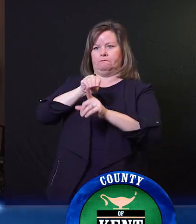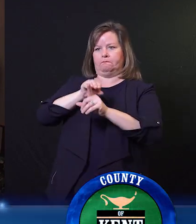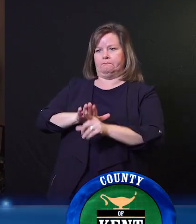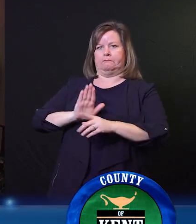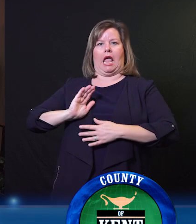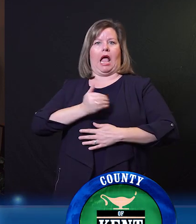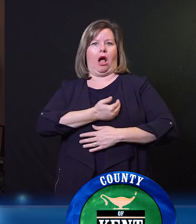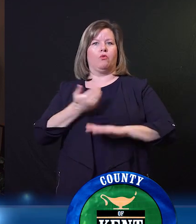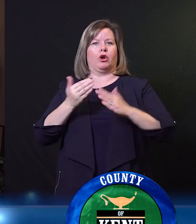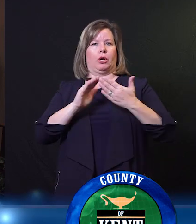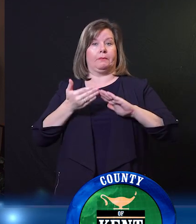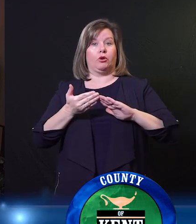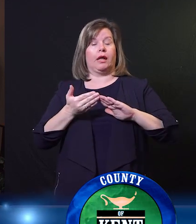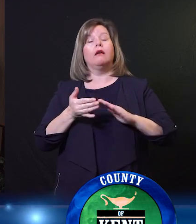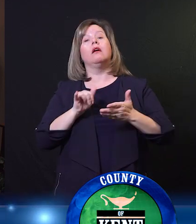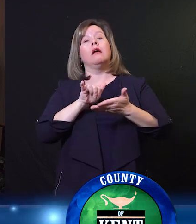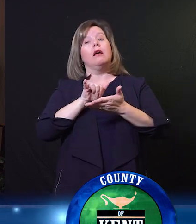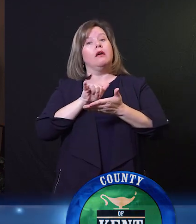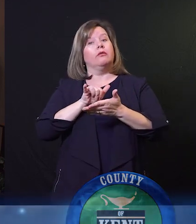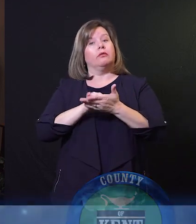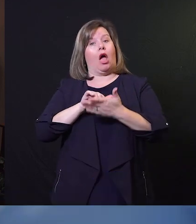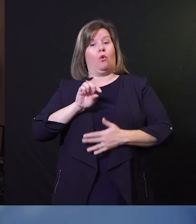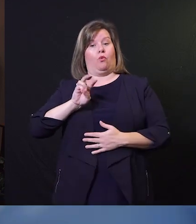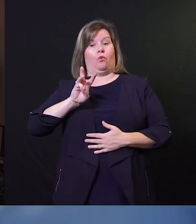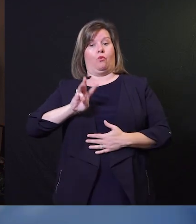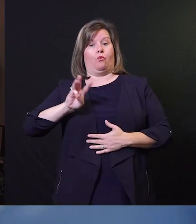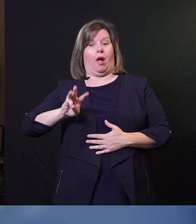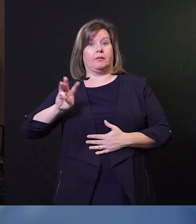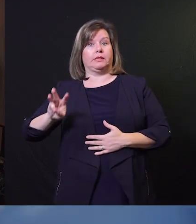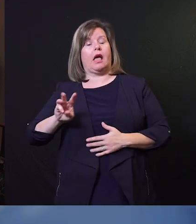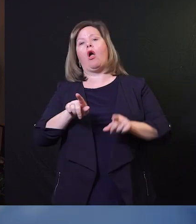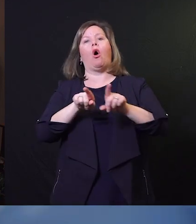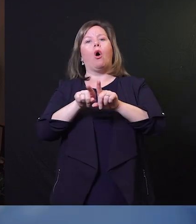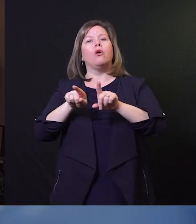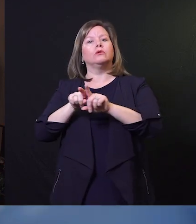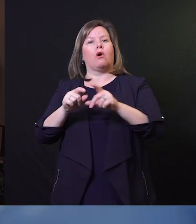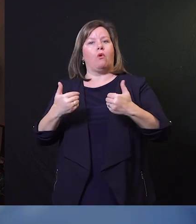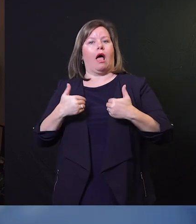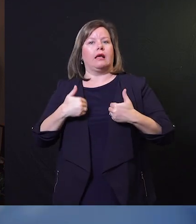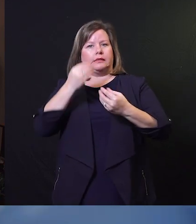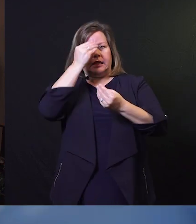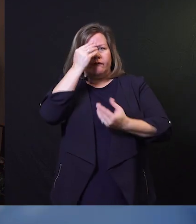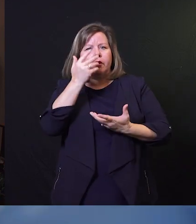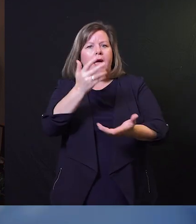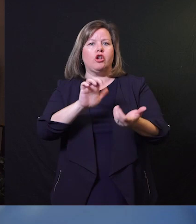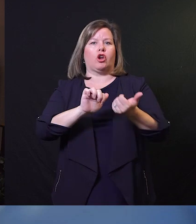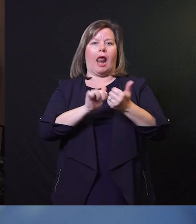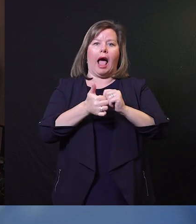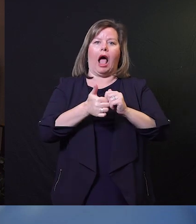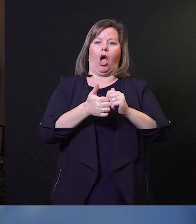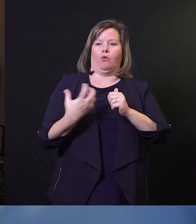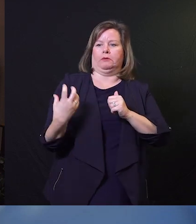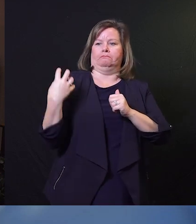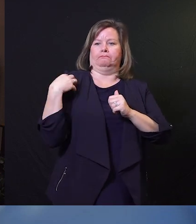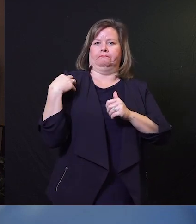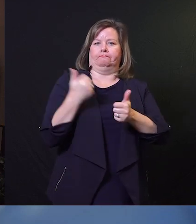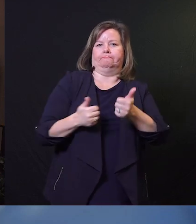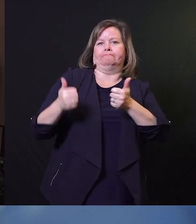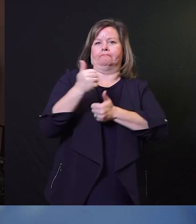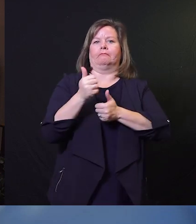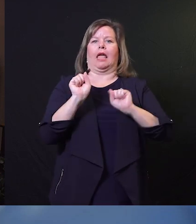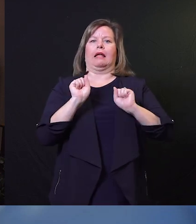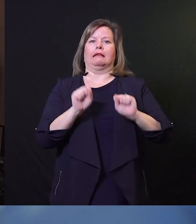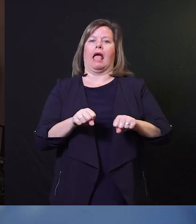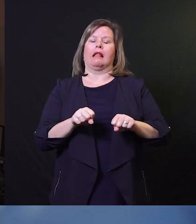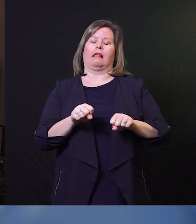find on this website information about how you as an employer can obtain high quality, no-touch